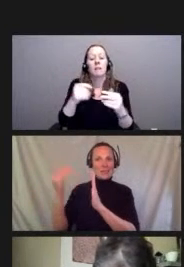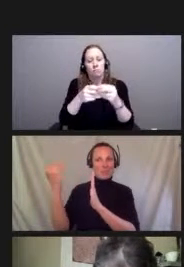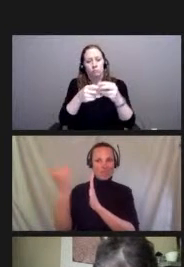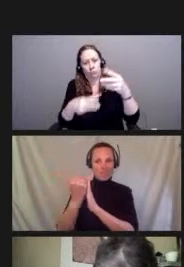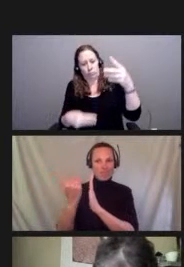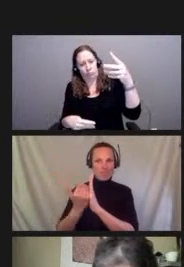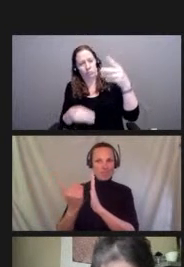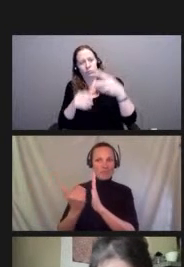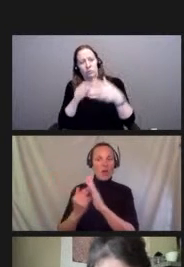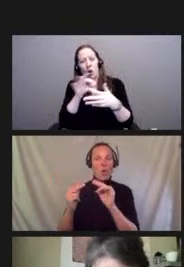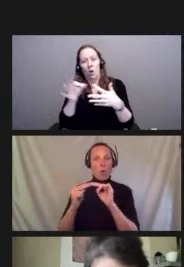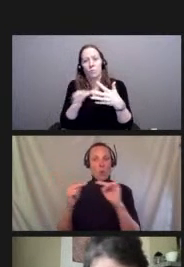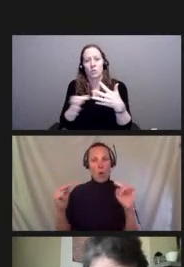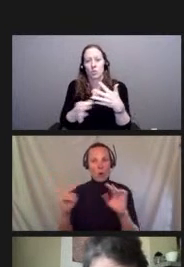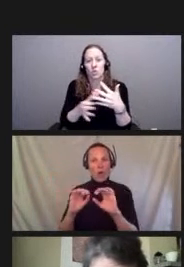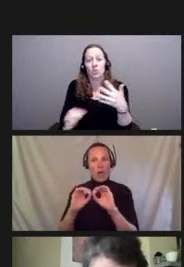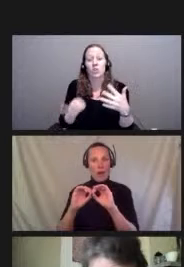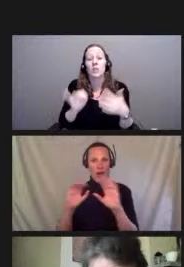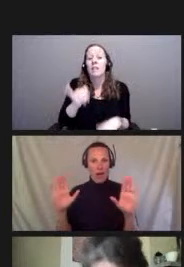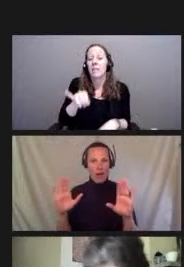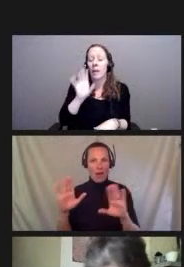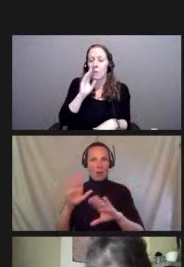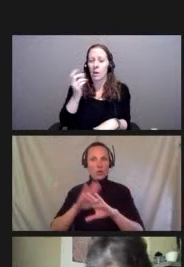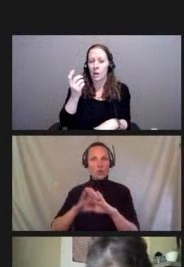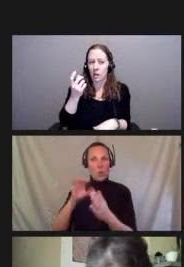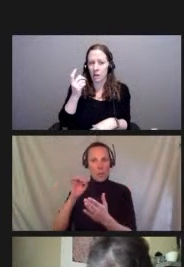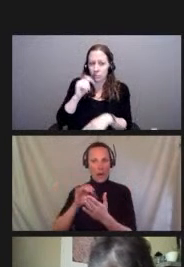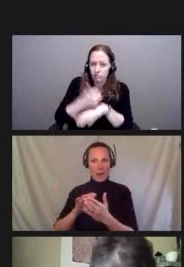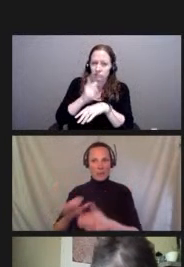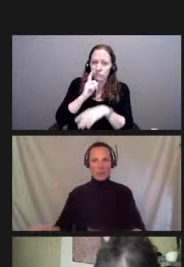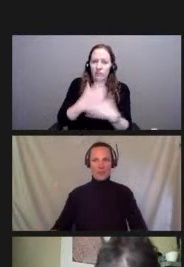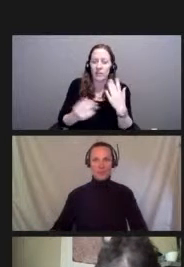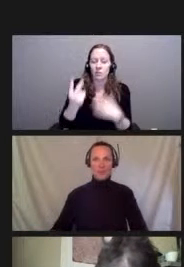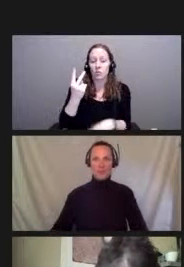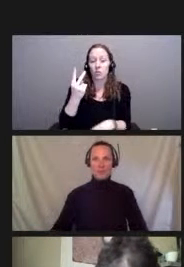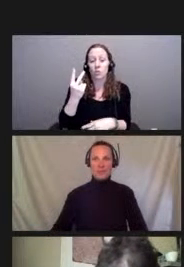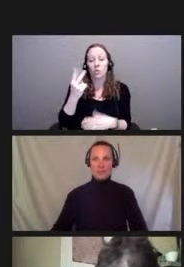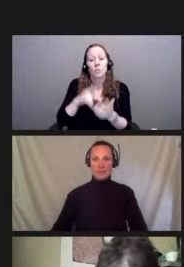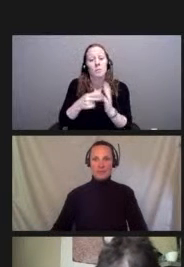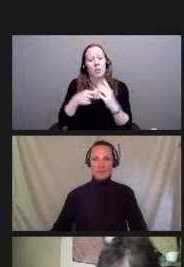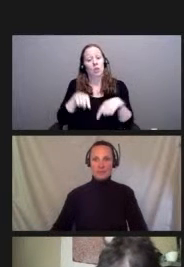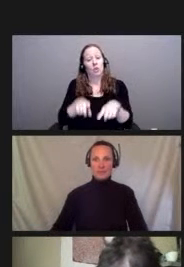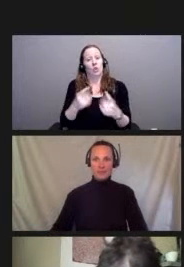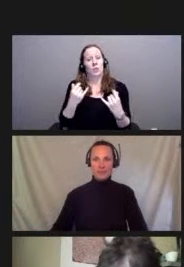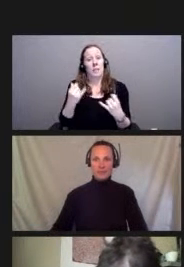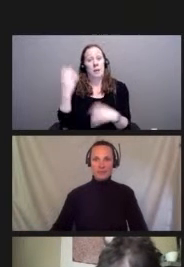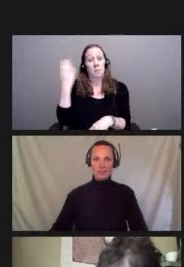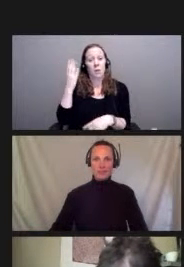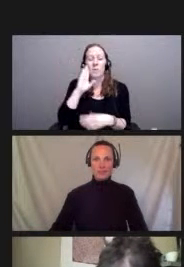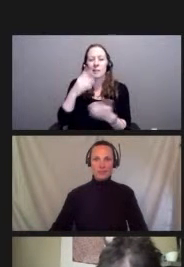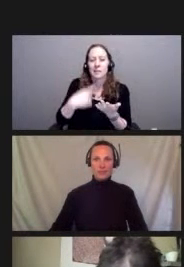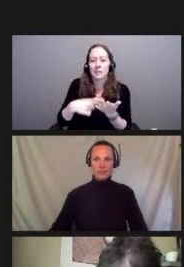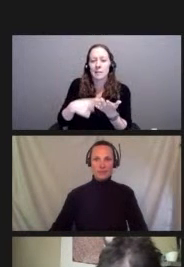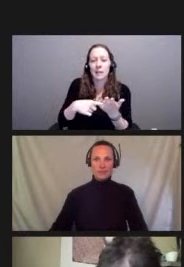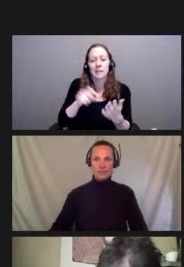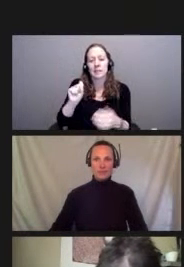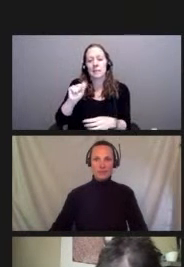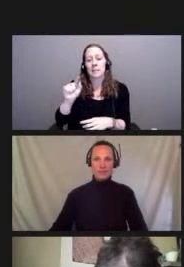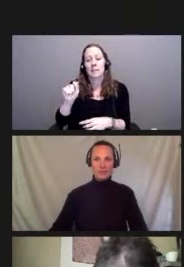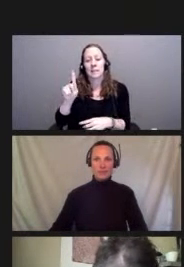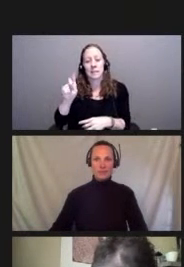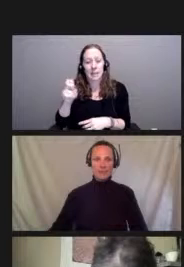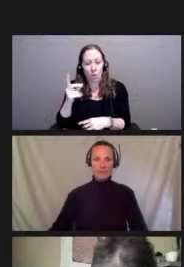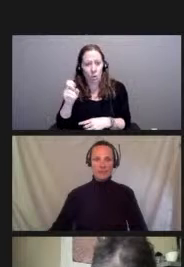be tabled as part of the phase 2 report. So throughout today's presentation, I will touch on how stakeholder and community feedback was used